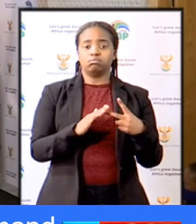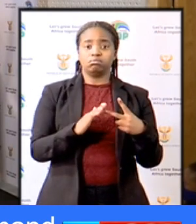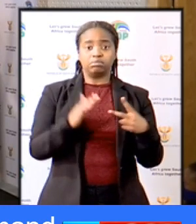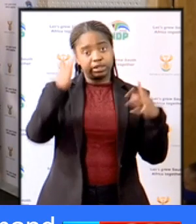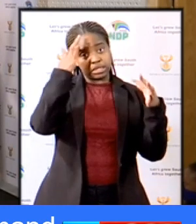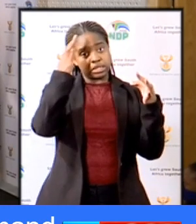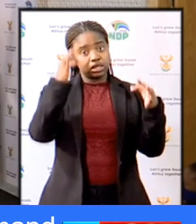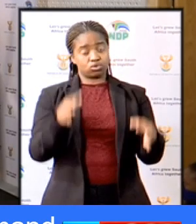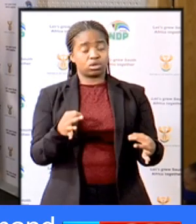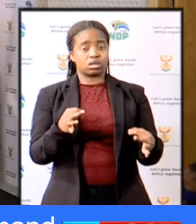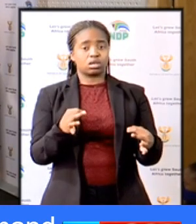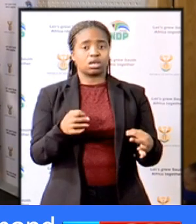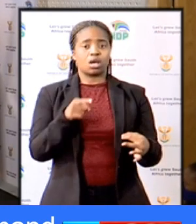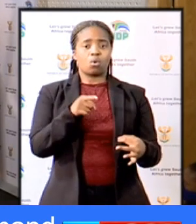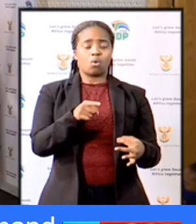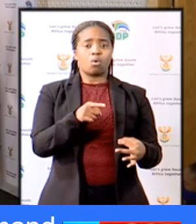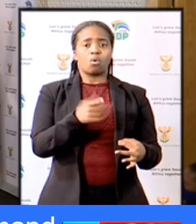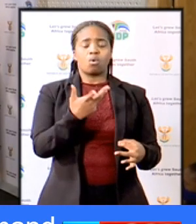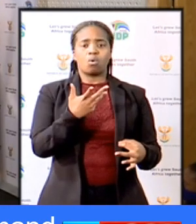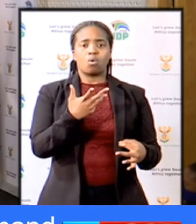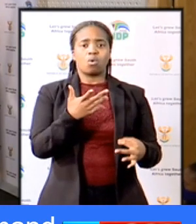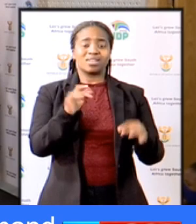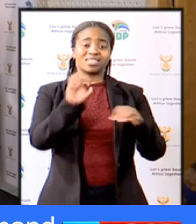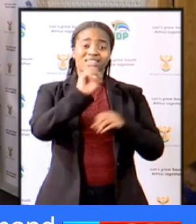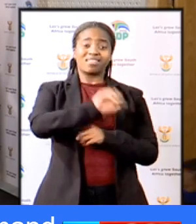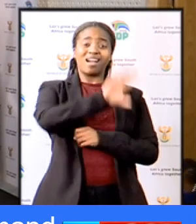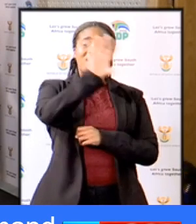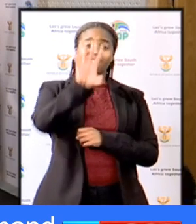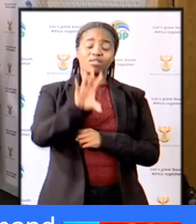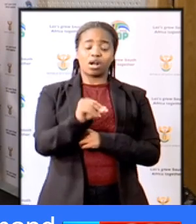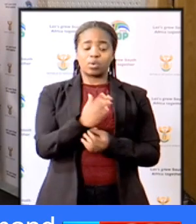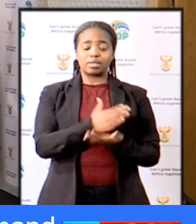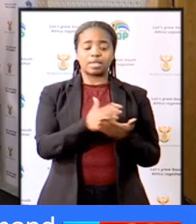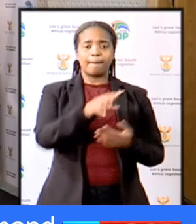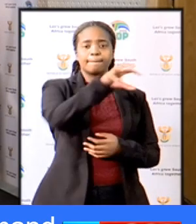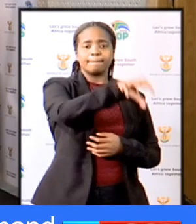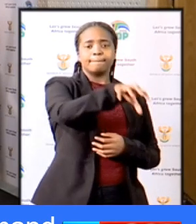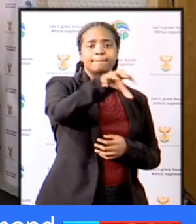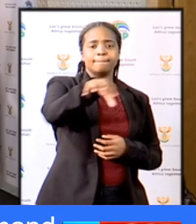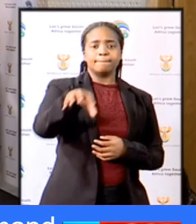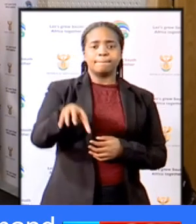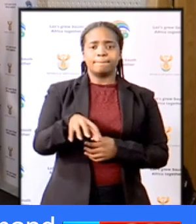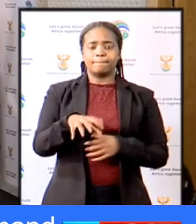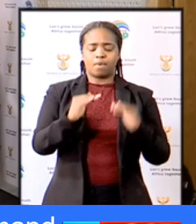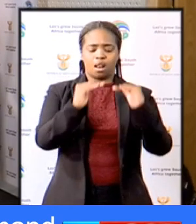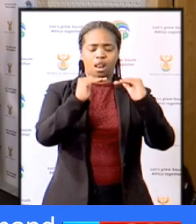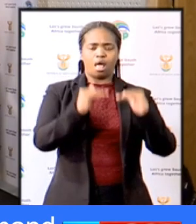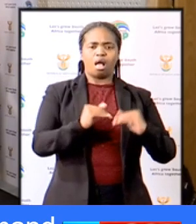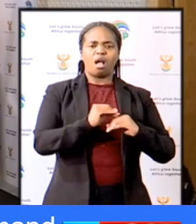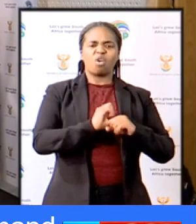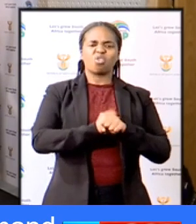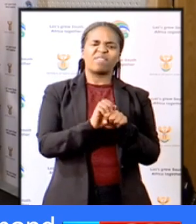projection with regards to how long the whole of South Africa or certain parts with lower levels of